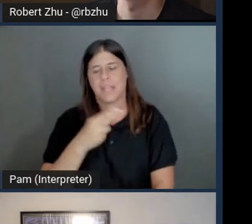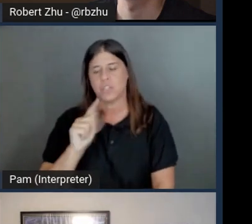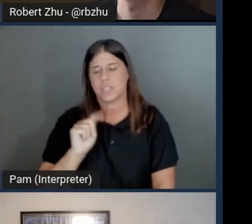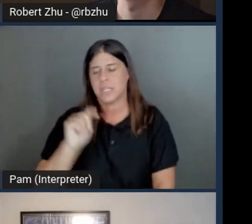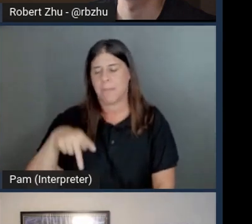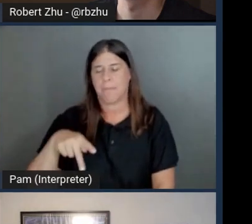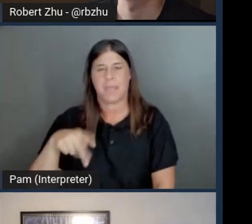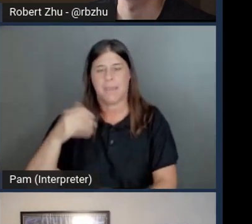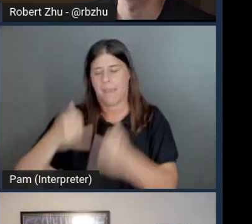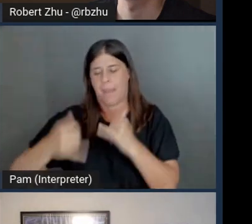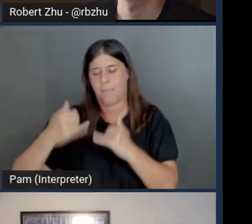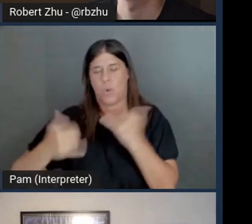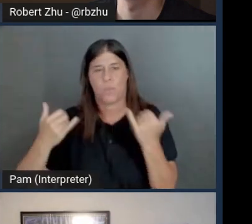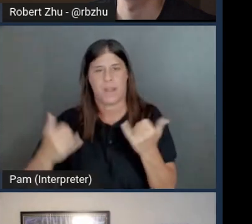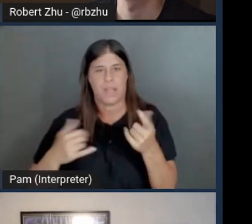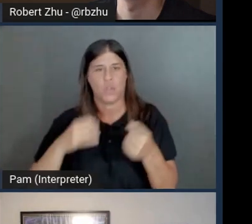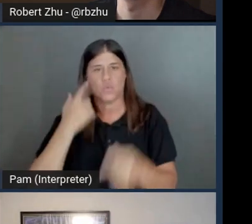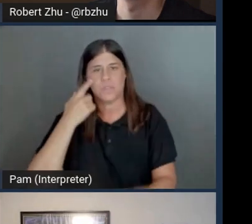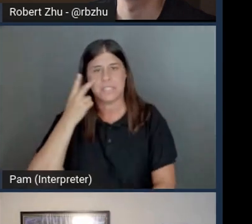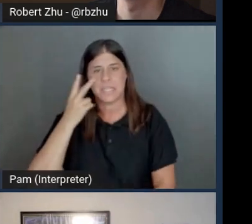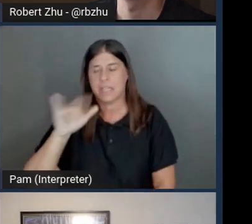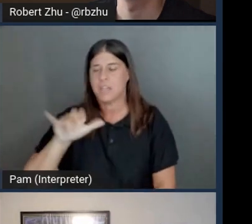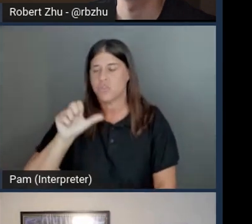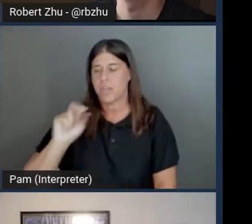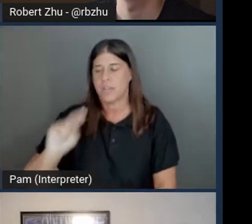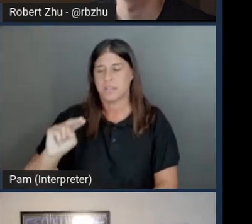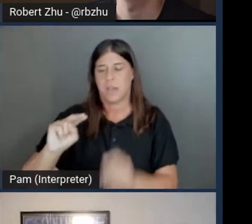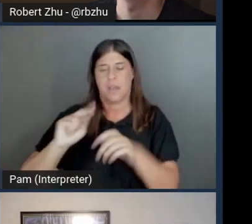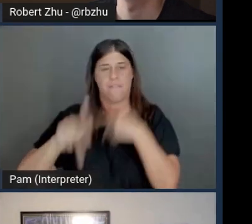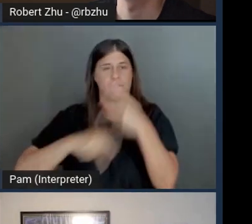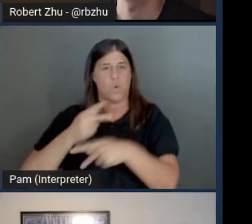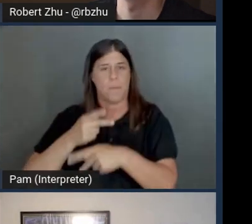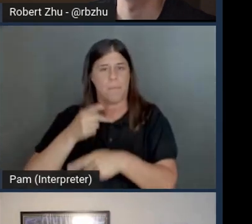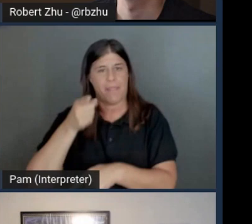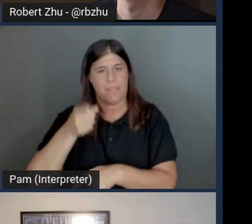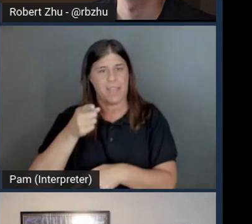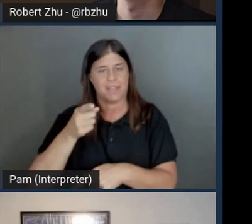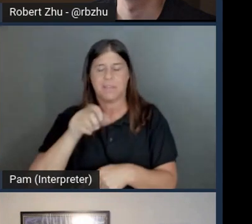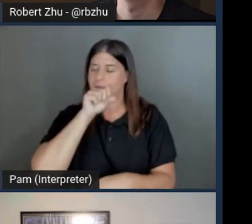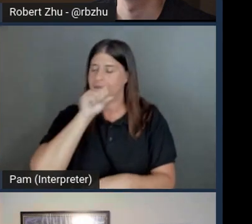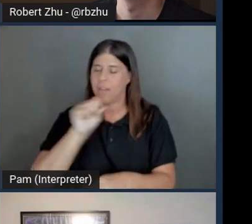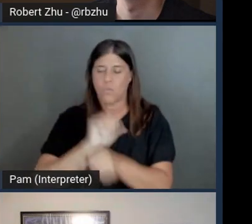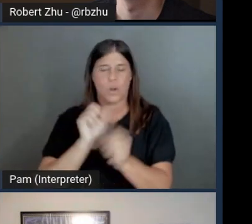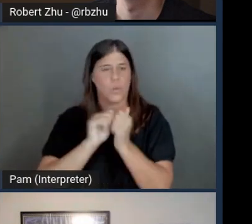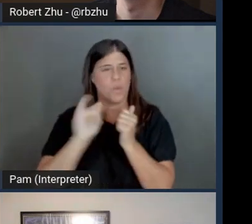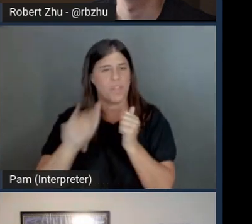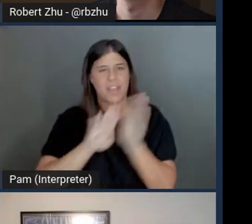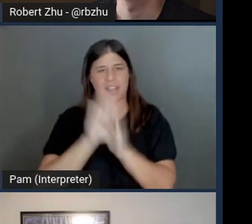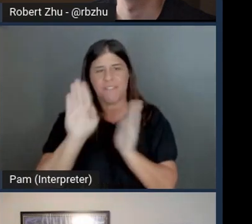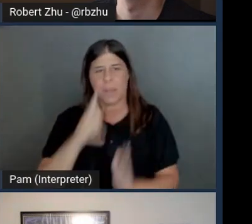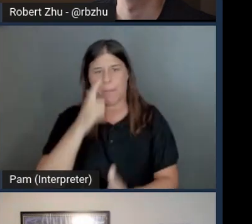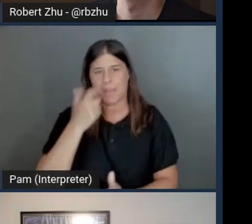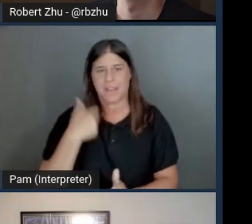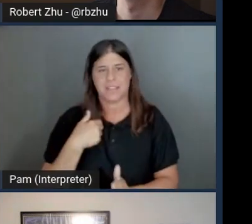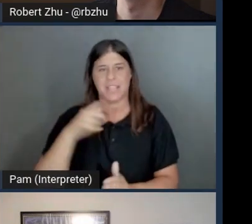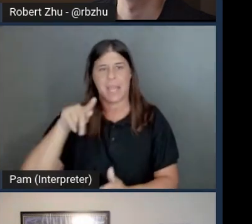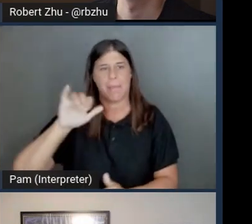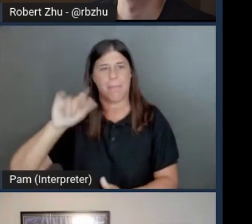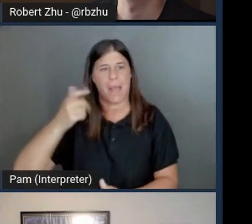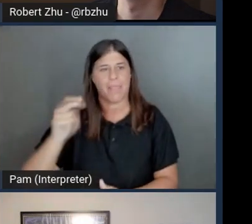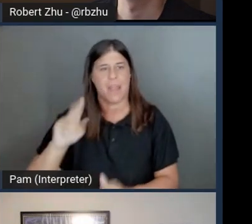endpoint. So you can see this JSON format. This is a type of JSON format that I love working with as a developer because I can, in Python, do something